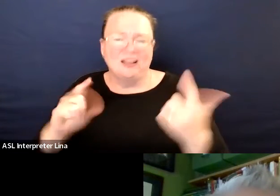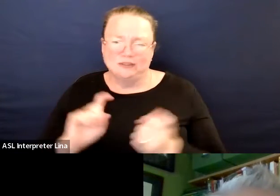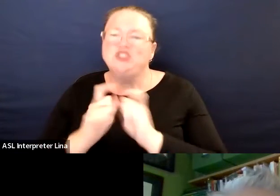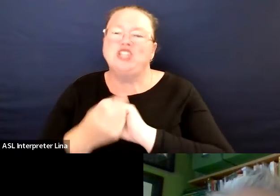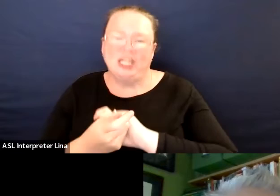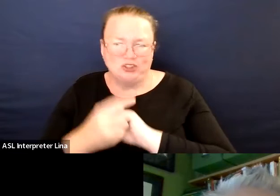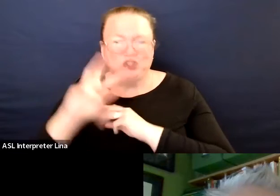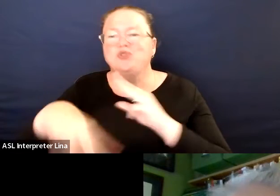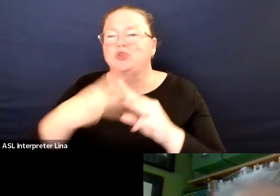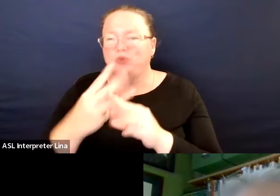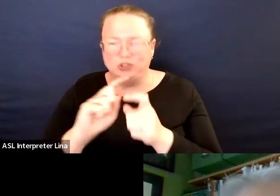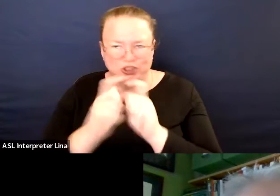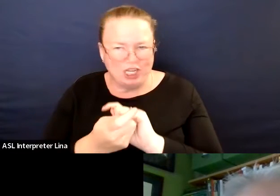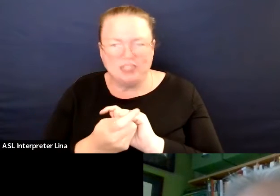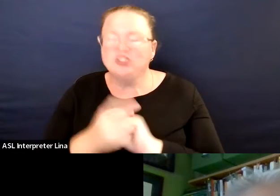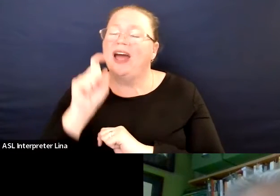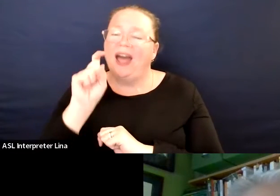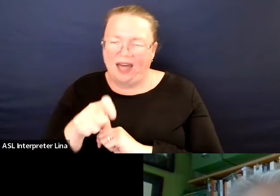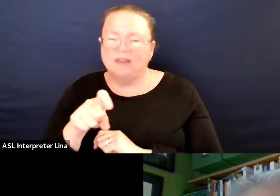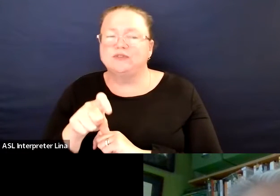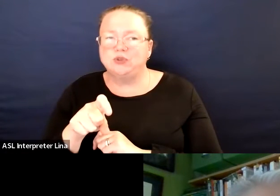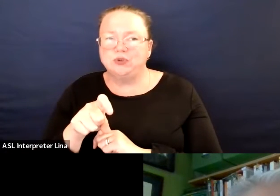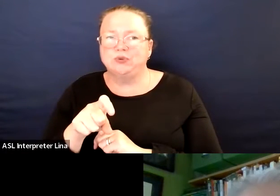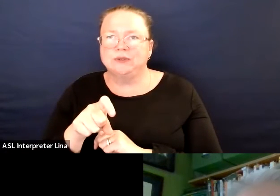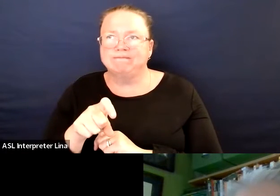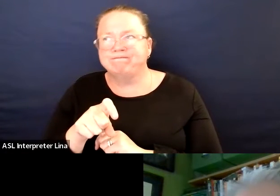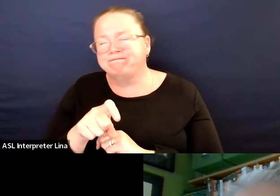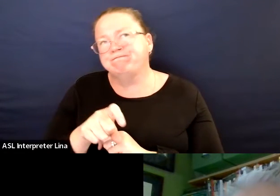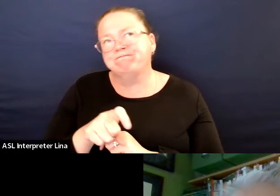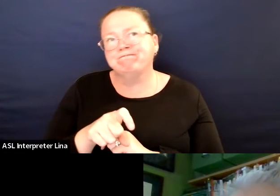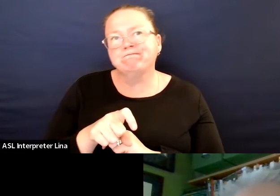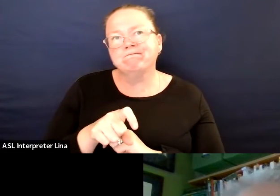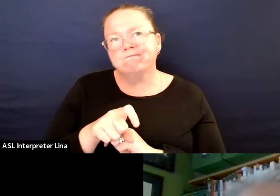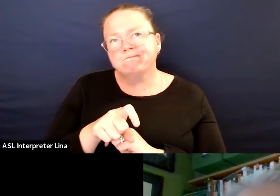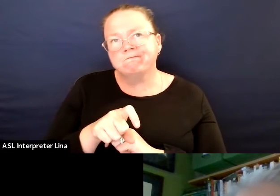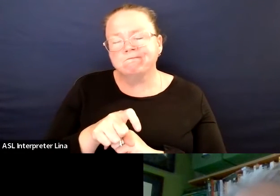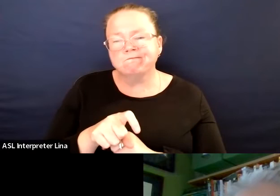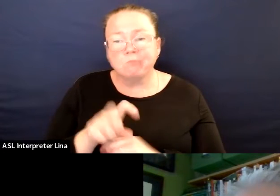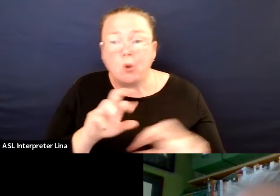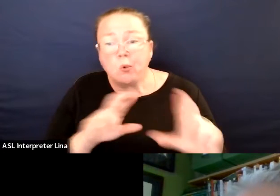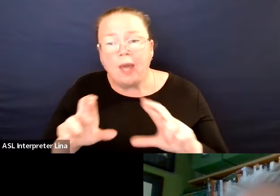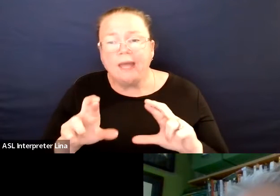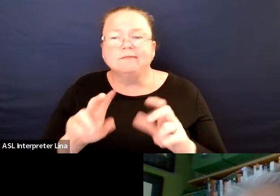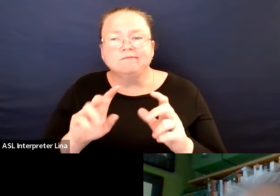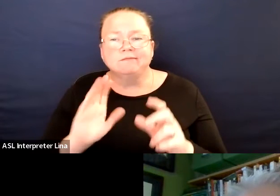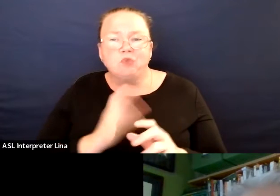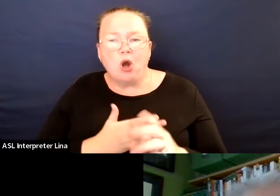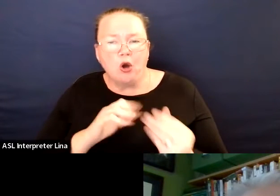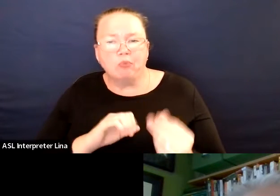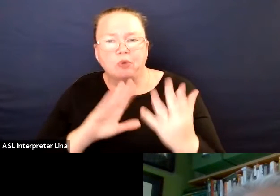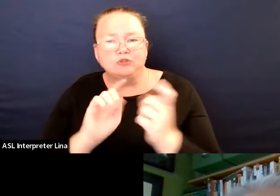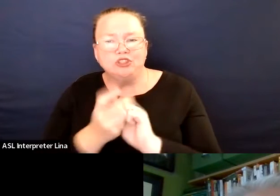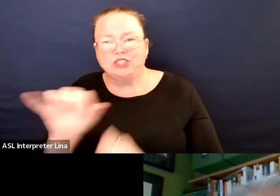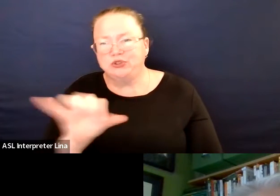the world is changing. We have to remain ready to change our ways for doing things.